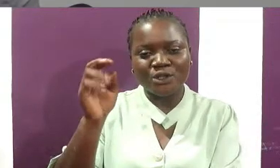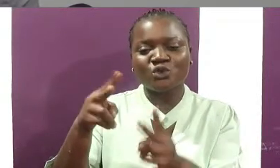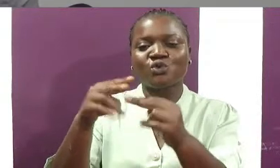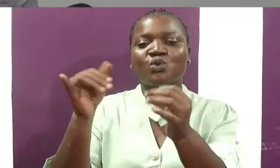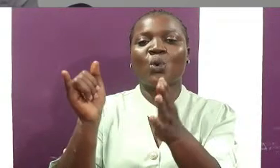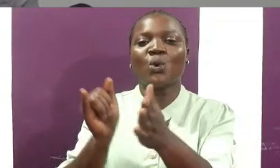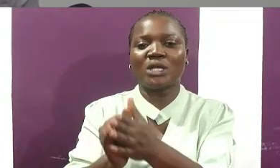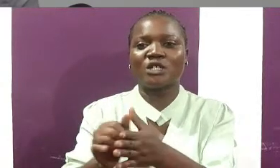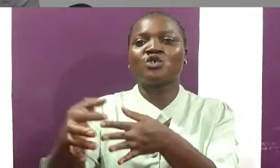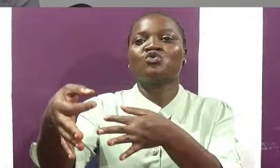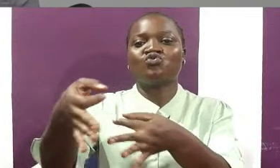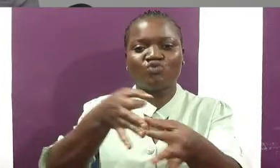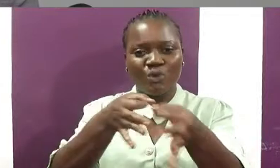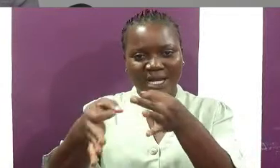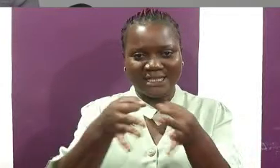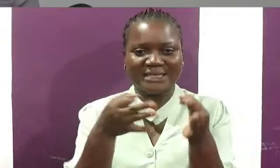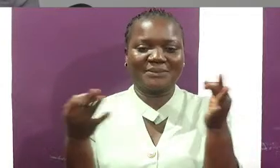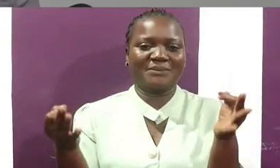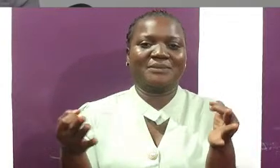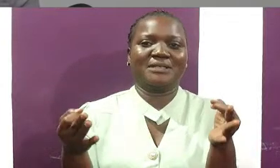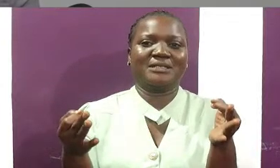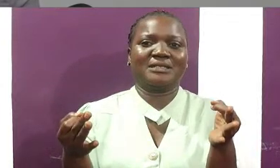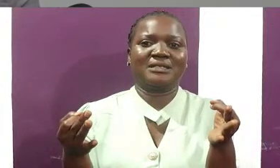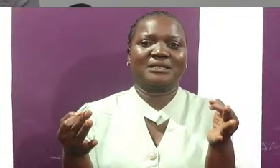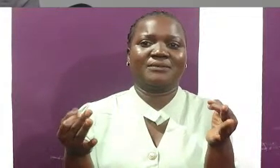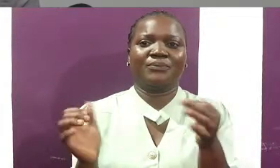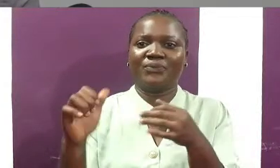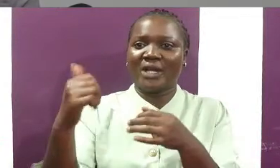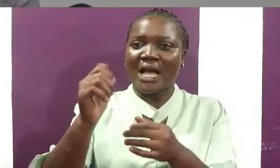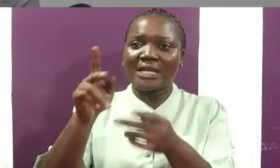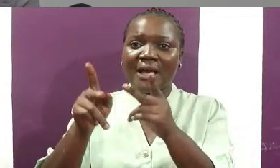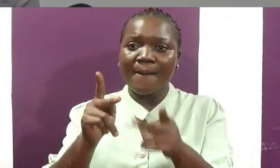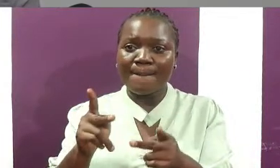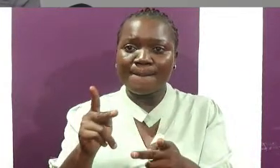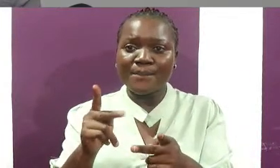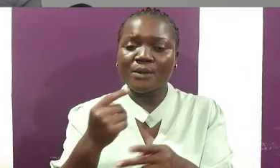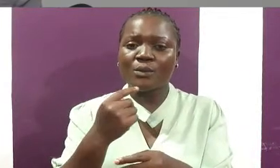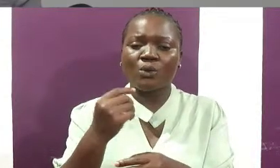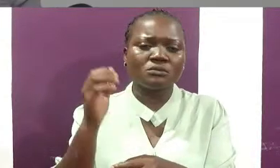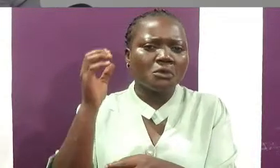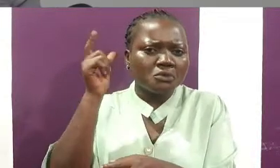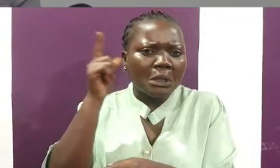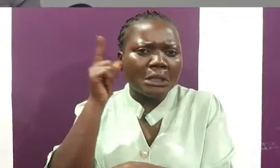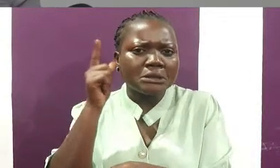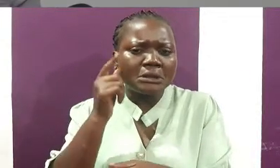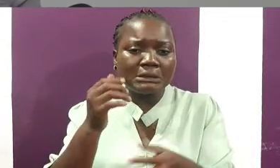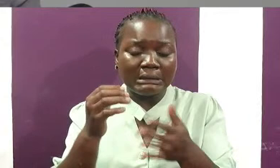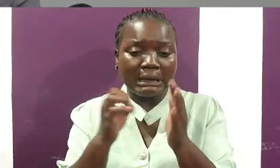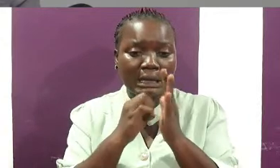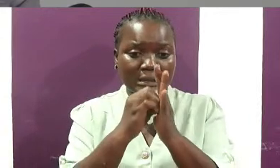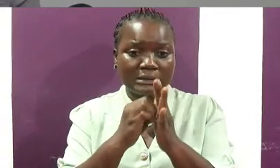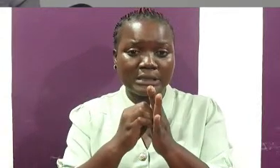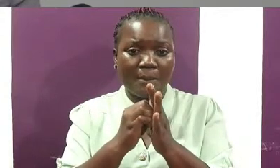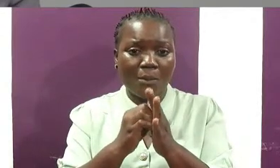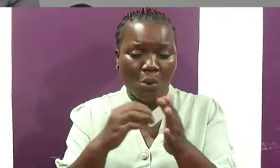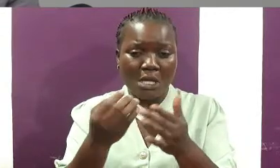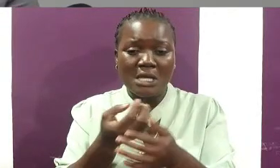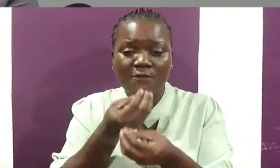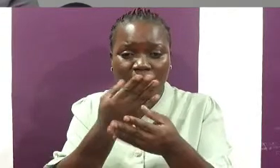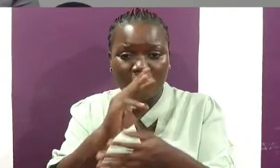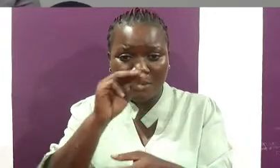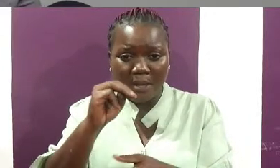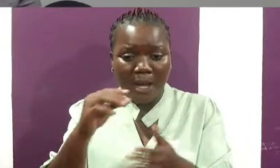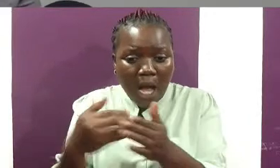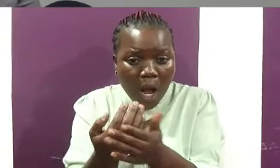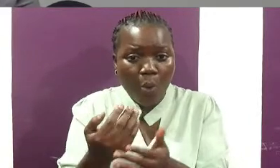the language that you spoke. And there are people out there listening that cannot speak English. There's an expedient need there for something to be